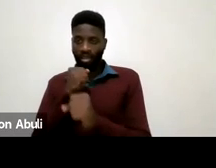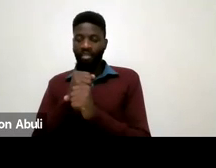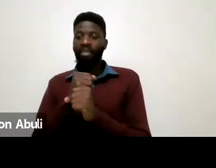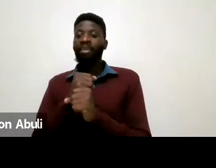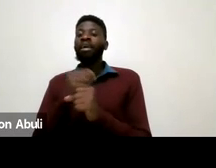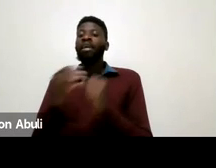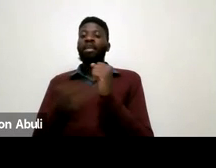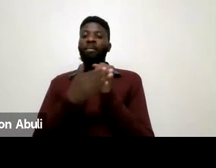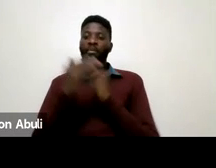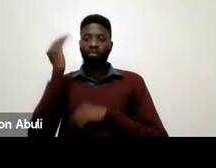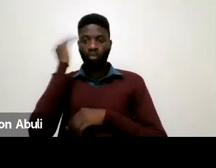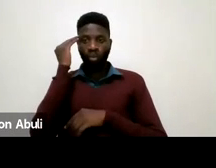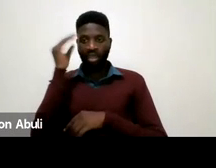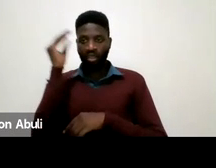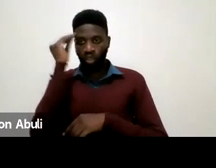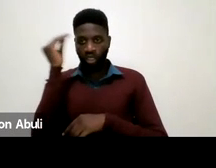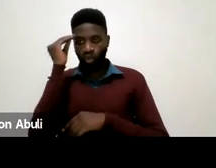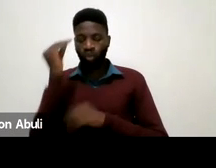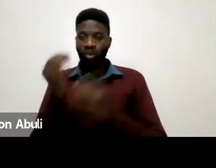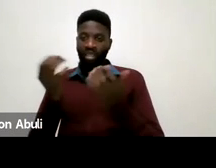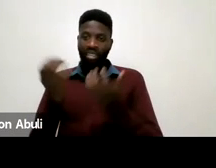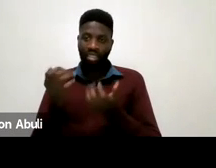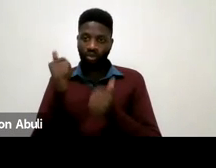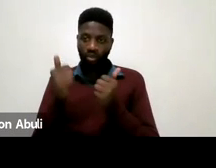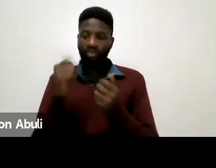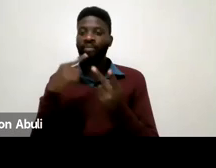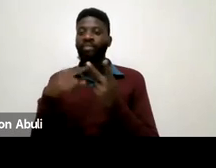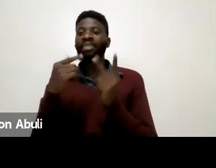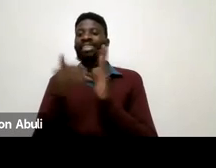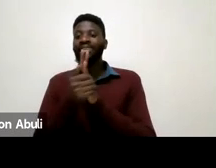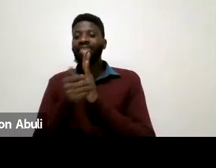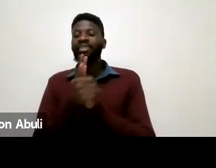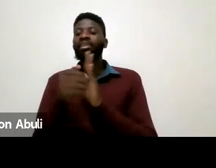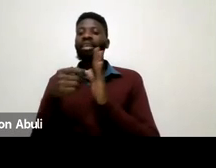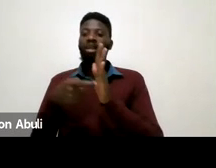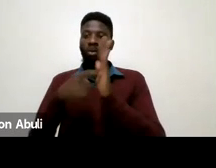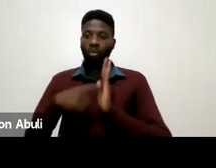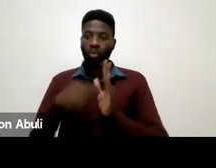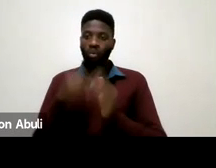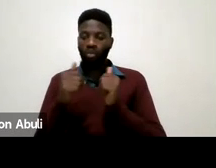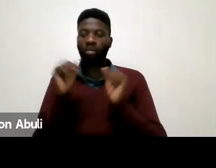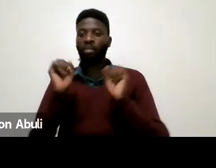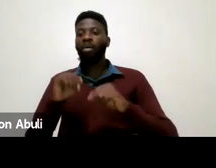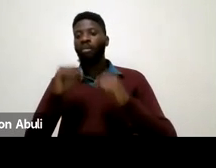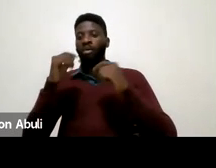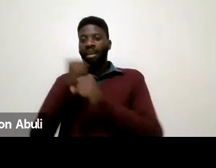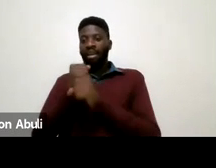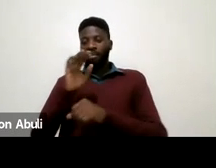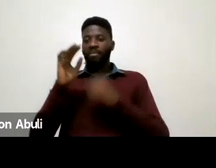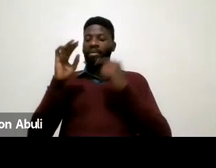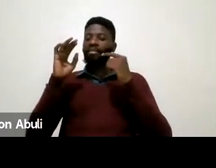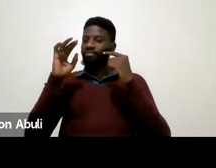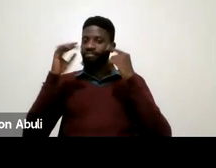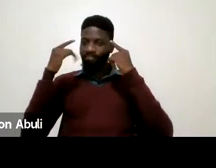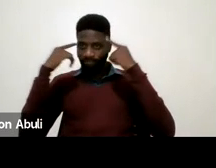competencies and skills that you require so that you can succeed in your career. Today, I've used the lawyers, I've used